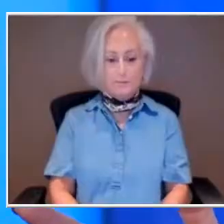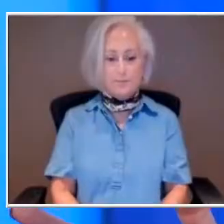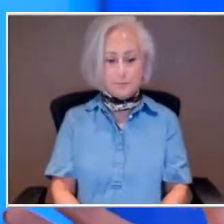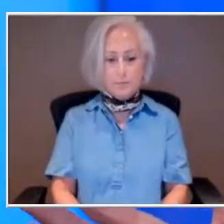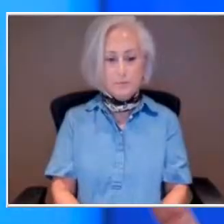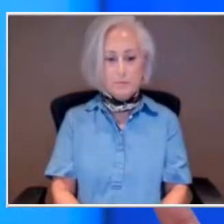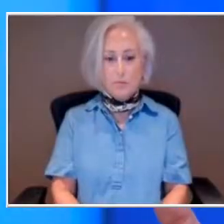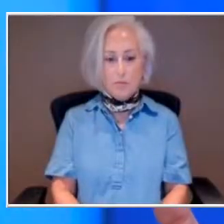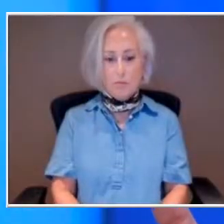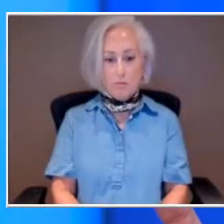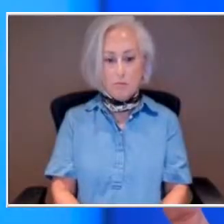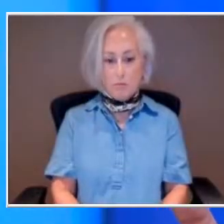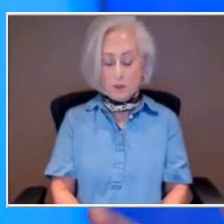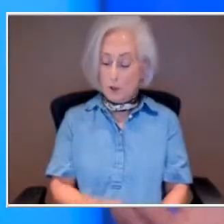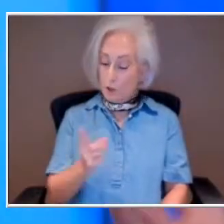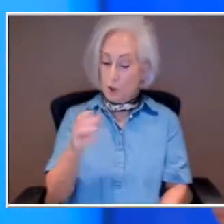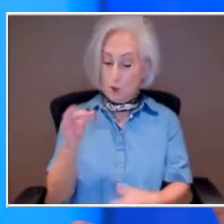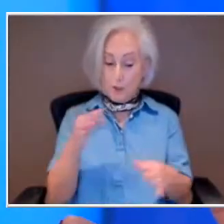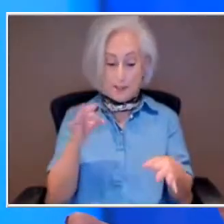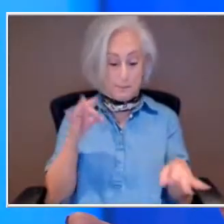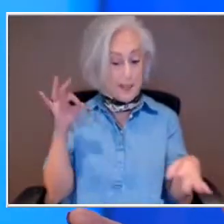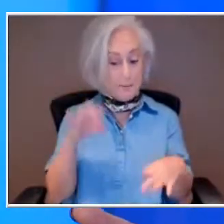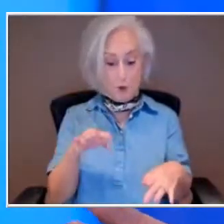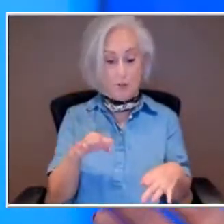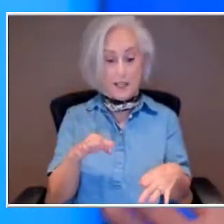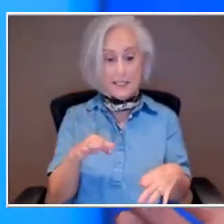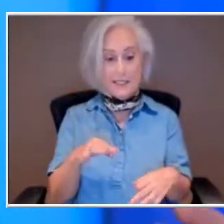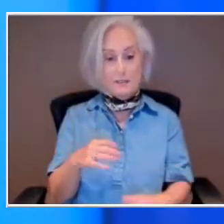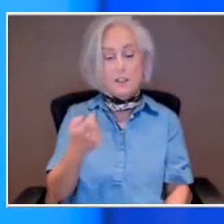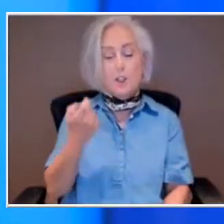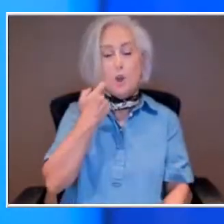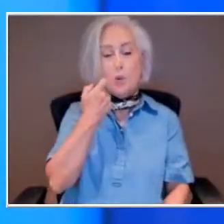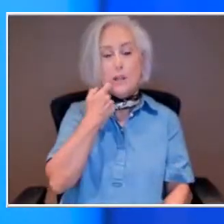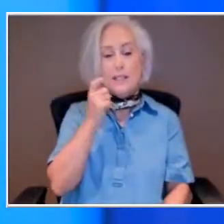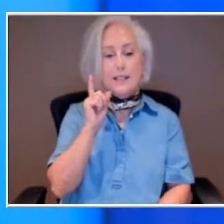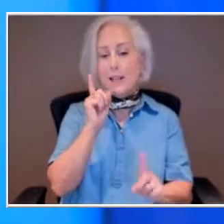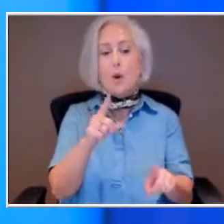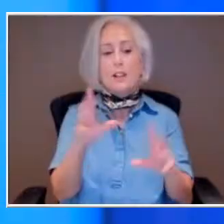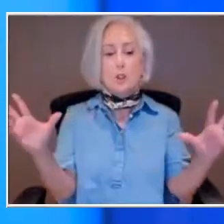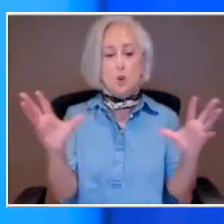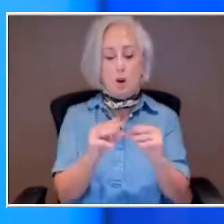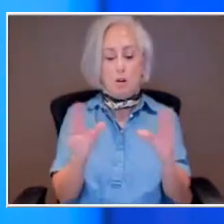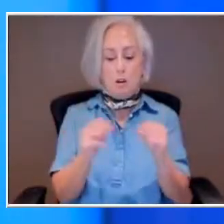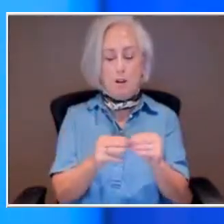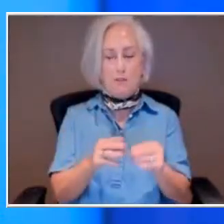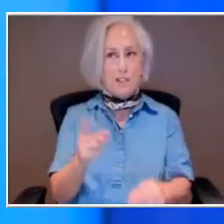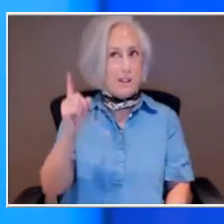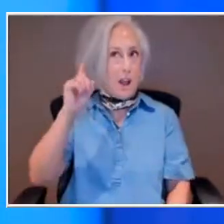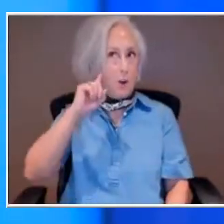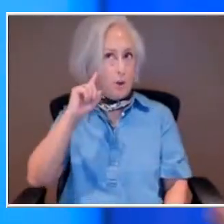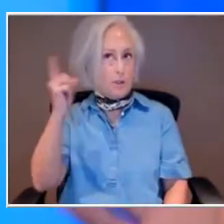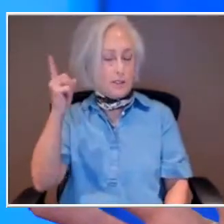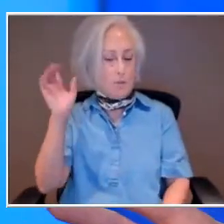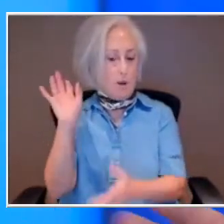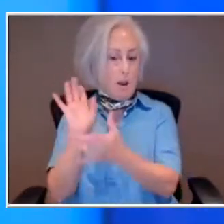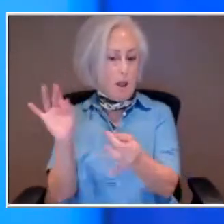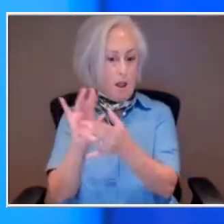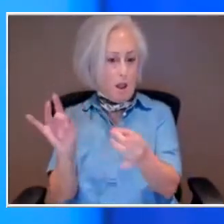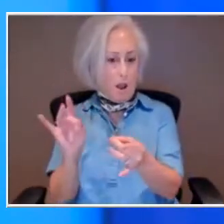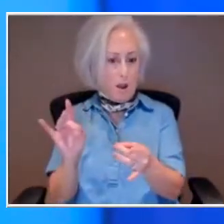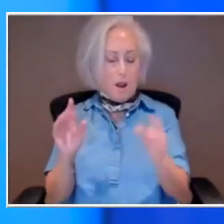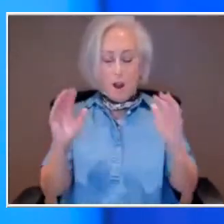You explained it perfectly from the beginning. I was recently at a conference and I heard somebody make a statement that our advances